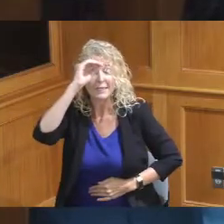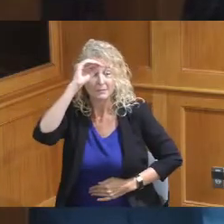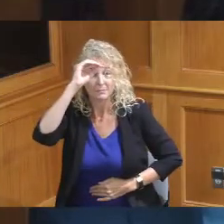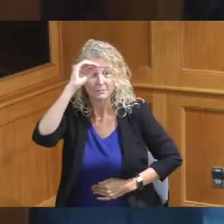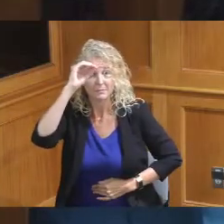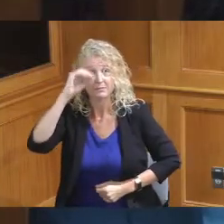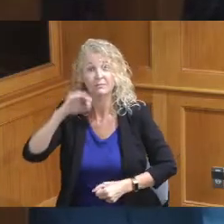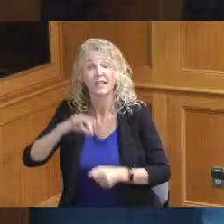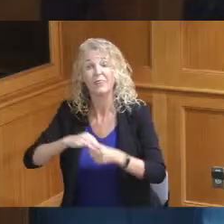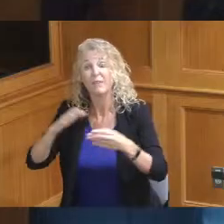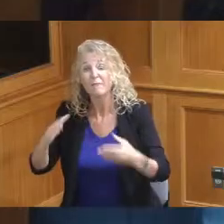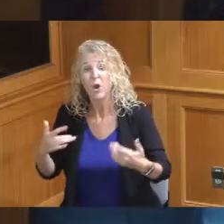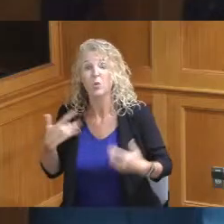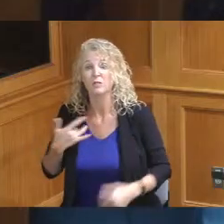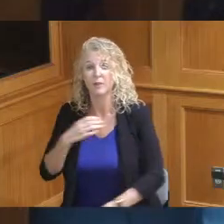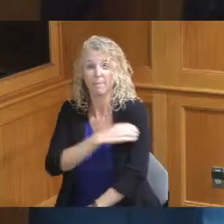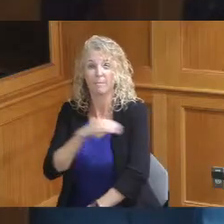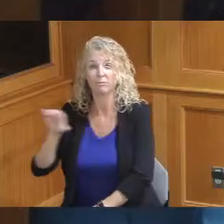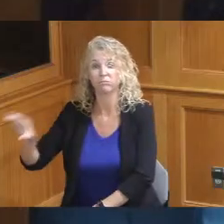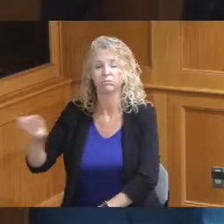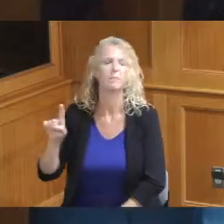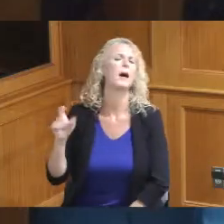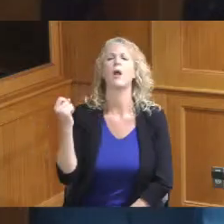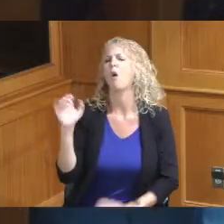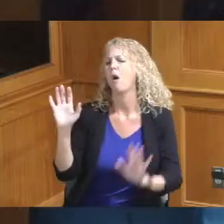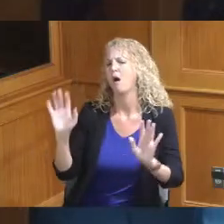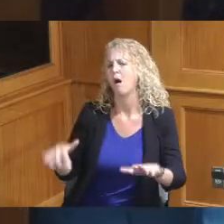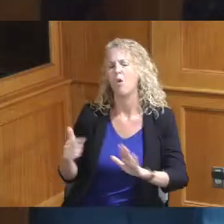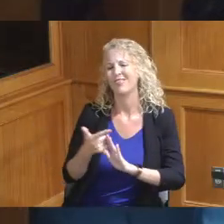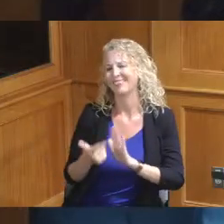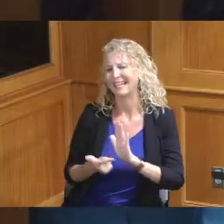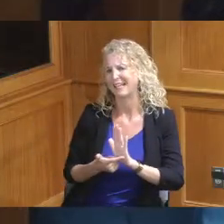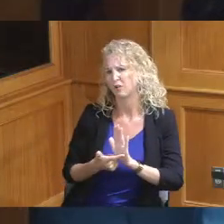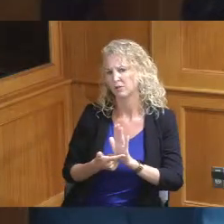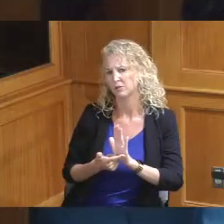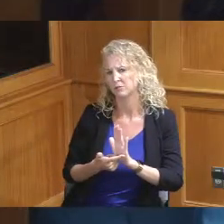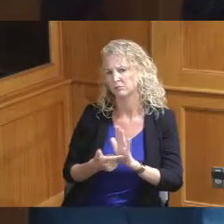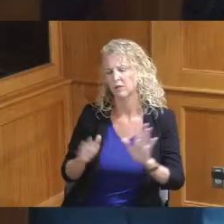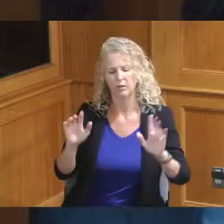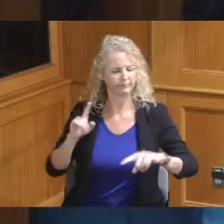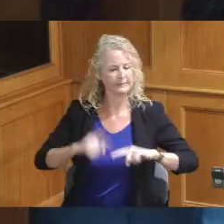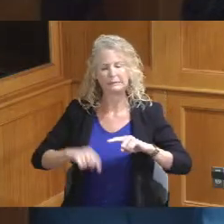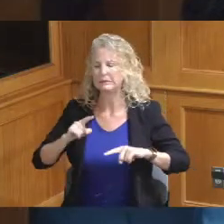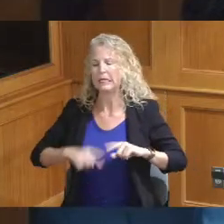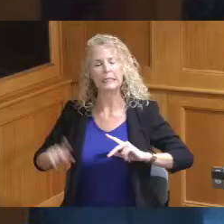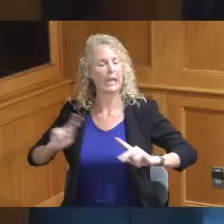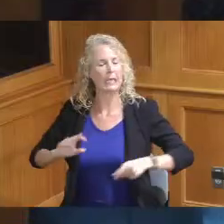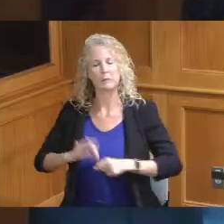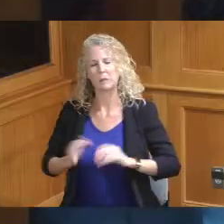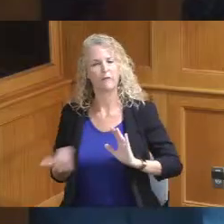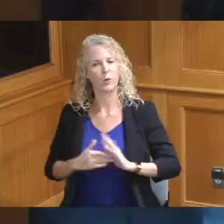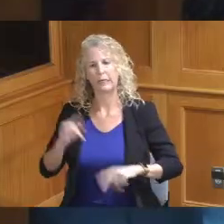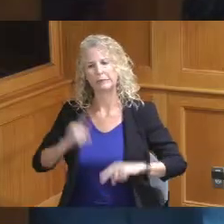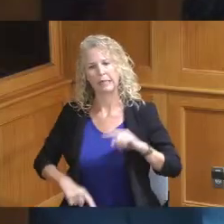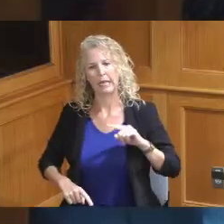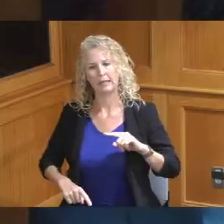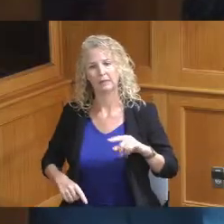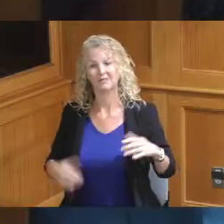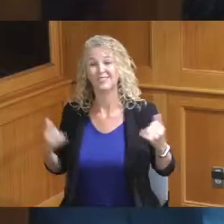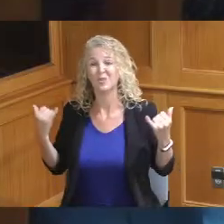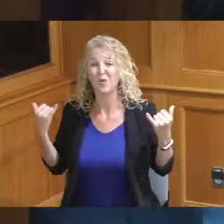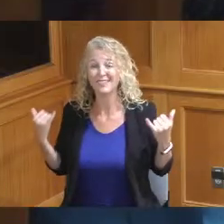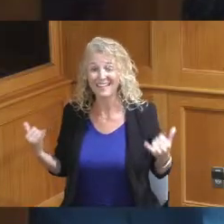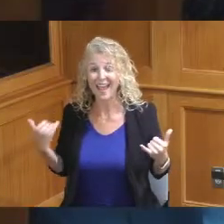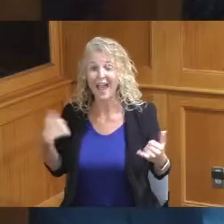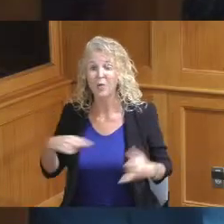will be empowered. But they told me, legally, they claim, I couldn't take it back to the voters. So now we got to stick to what